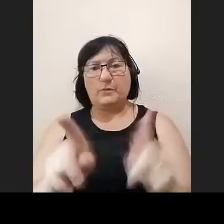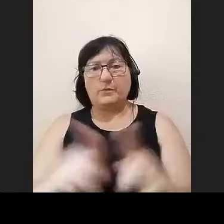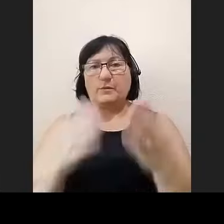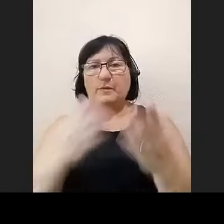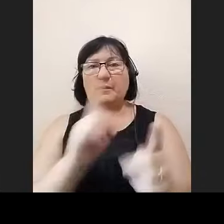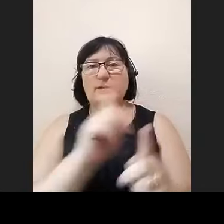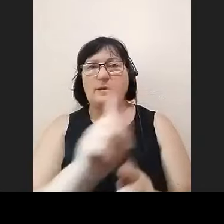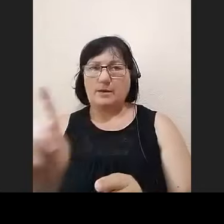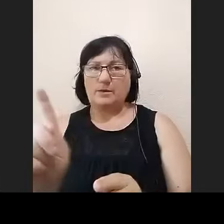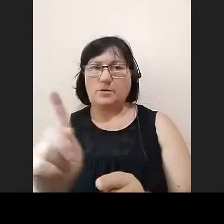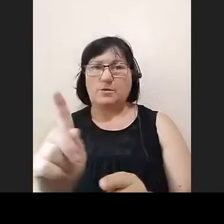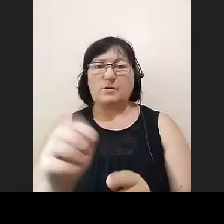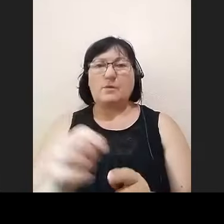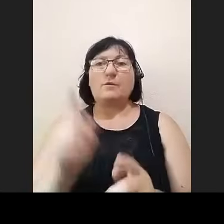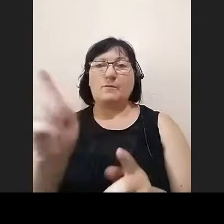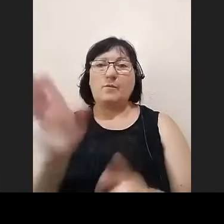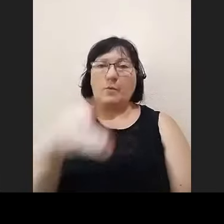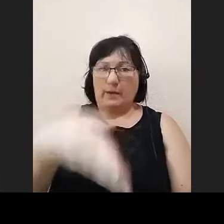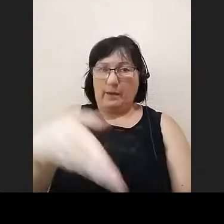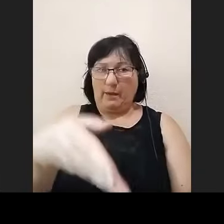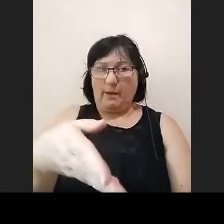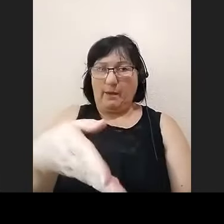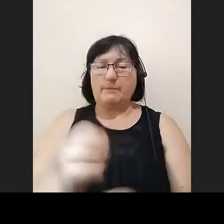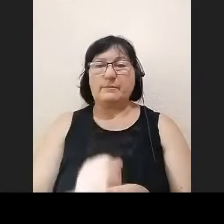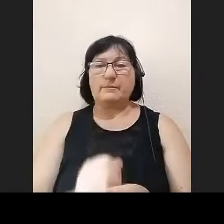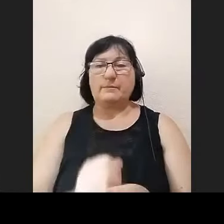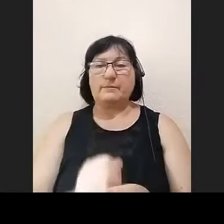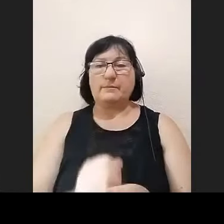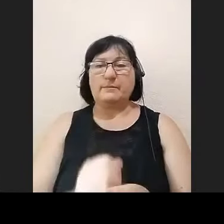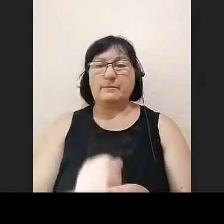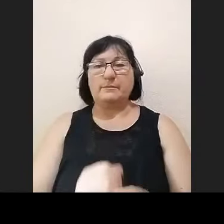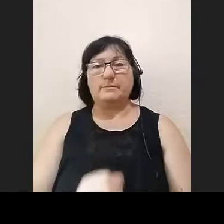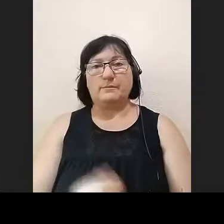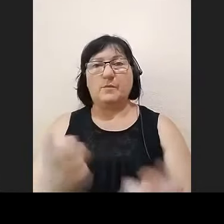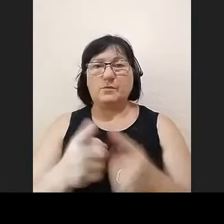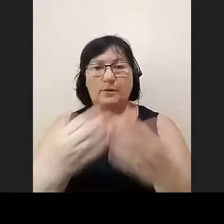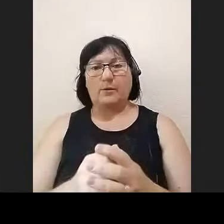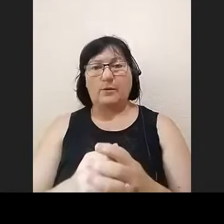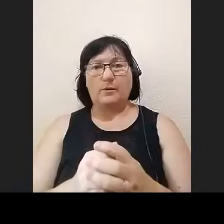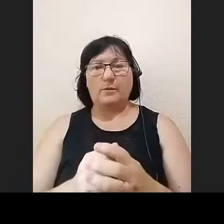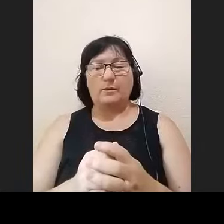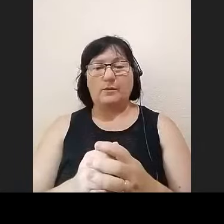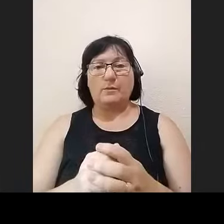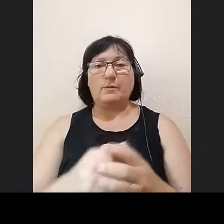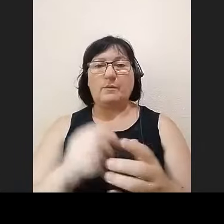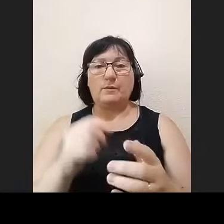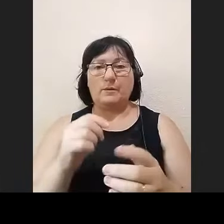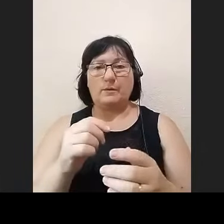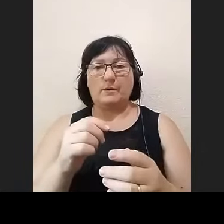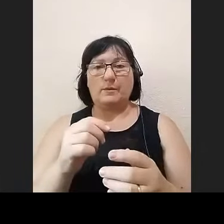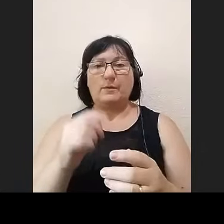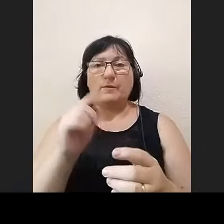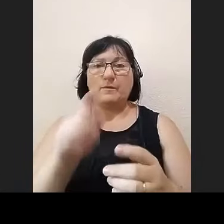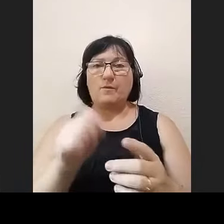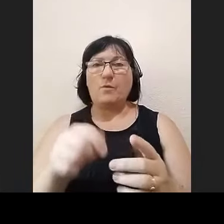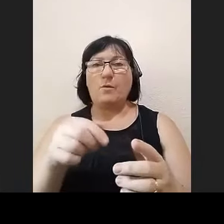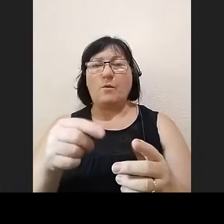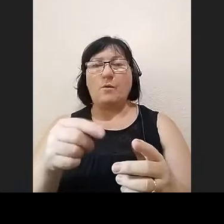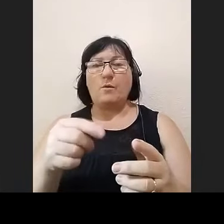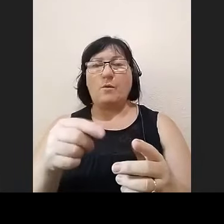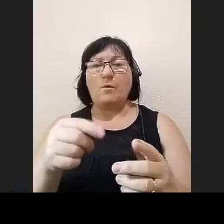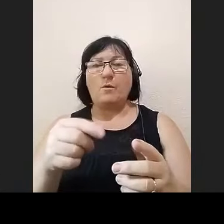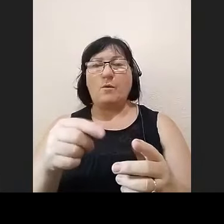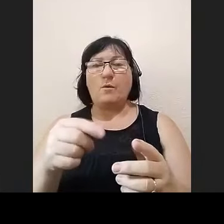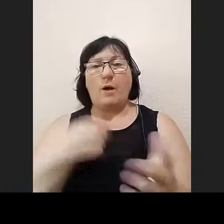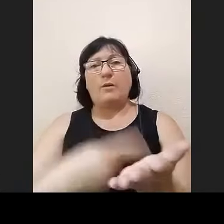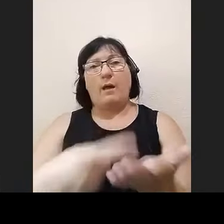and extend a special thank you in anticipation of the robust dialogue today's event will elicit. As many of